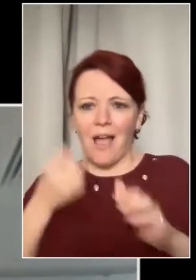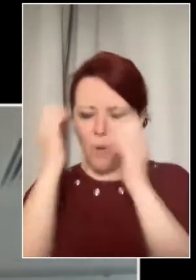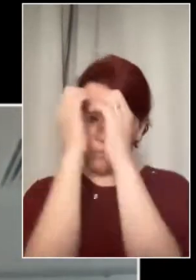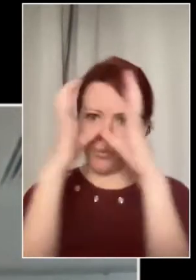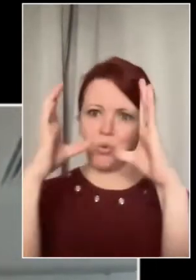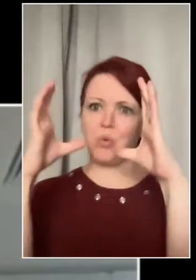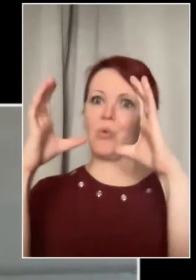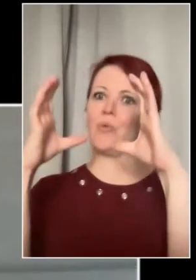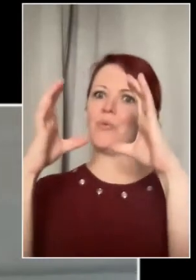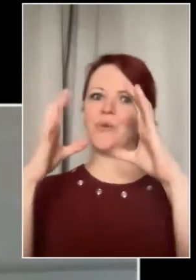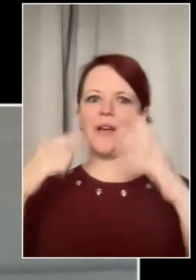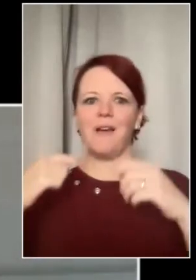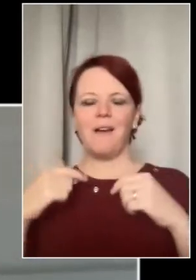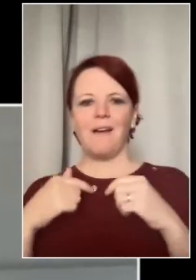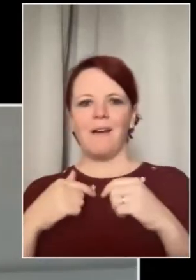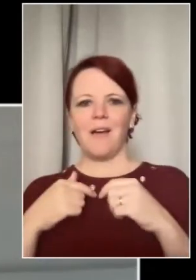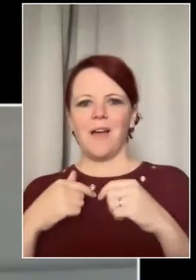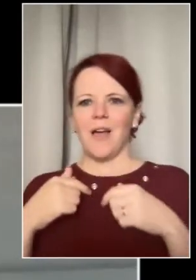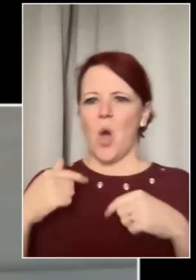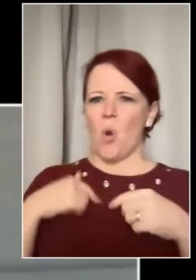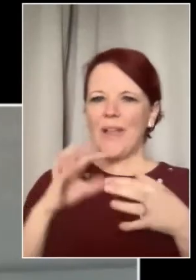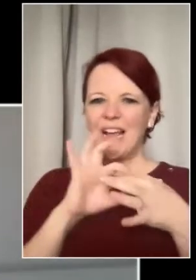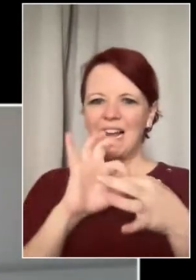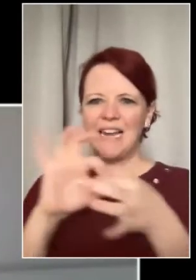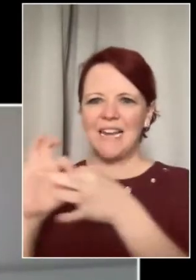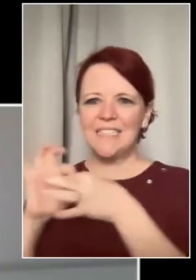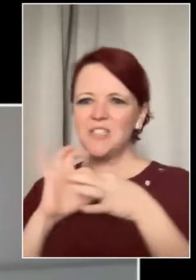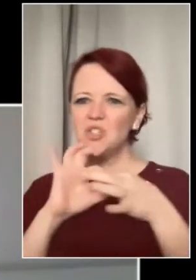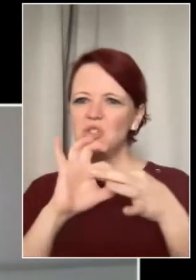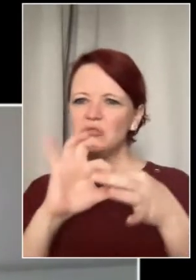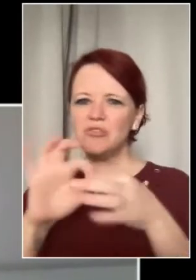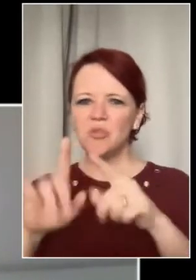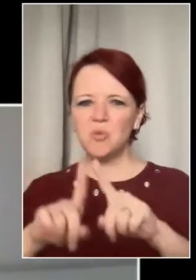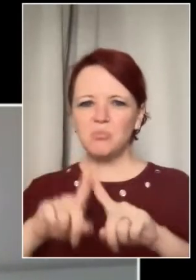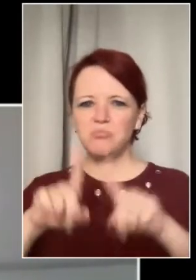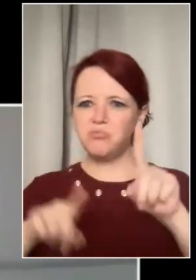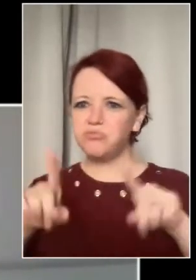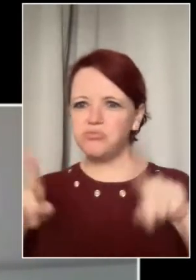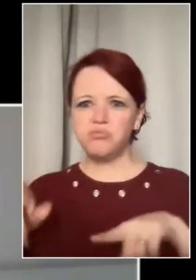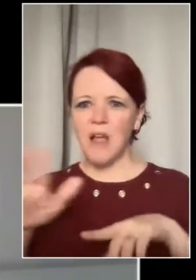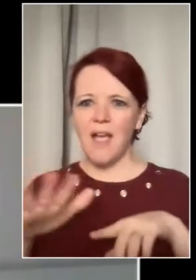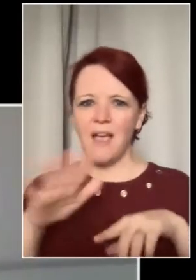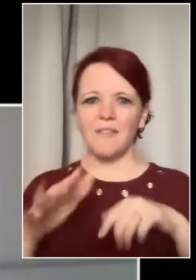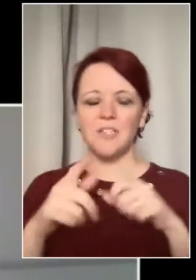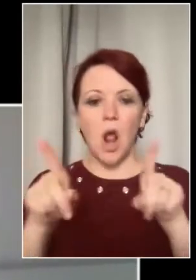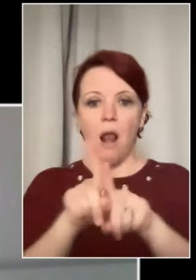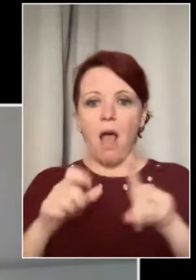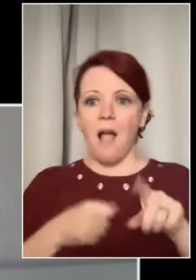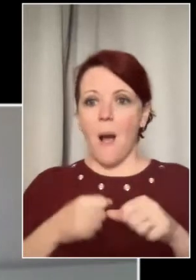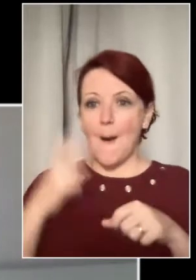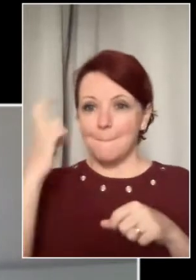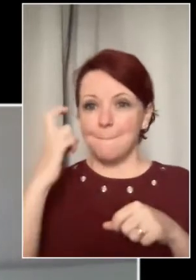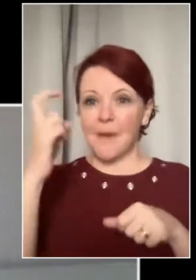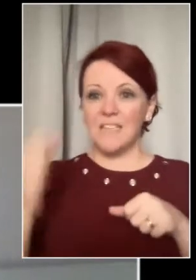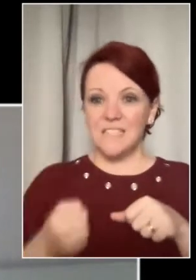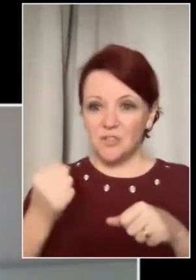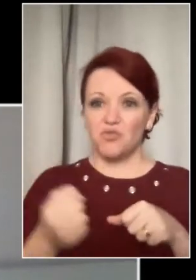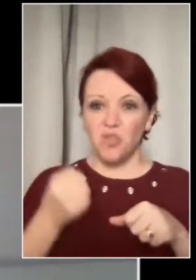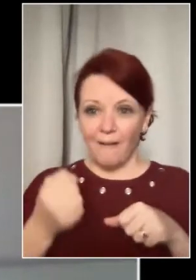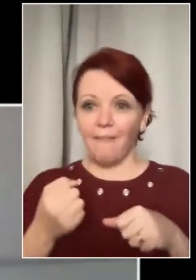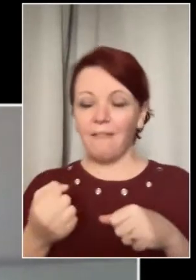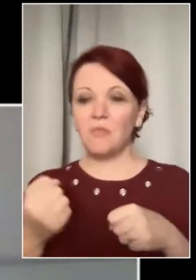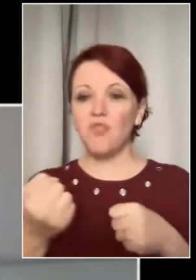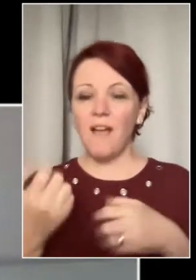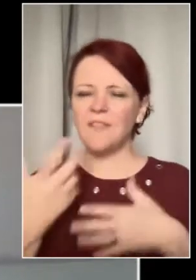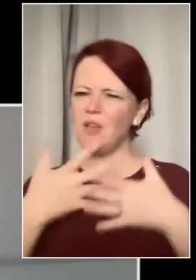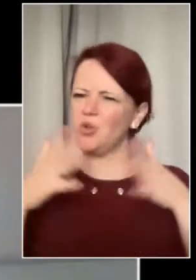deliver apprenticeships across a vast majority. And on our bus driver and train drivers, it's massive in terms of